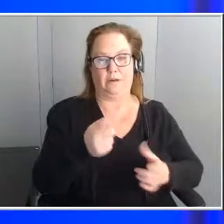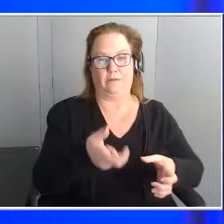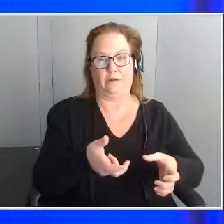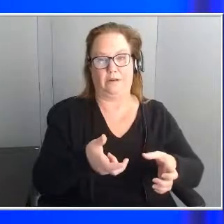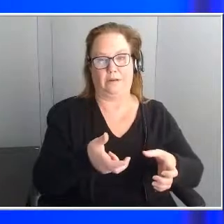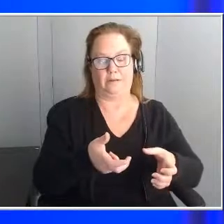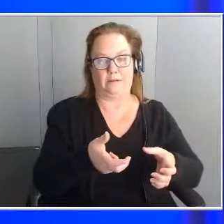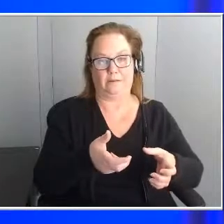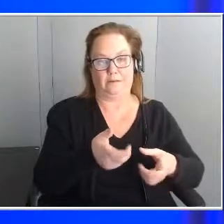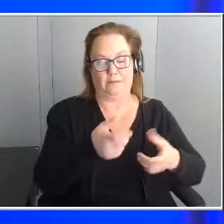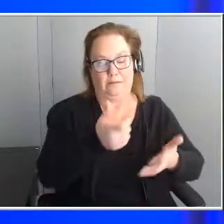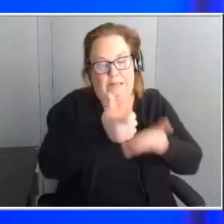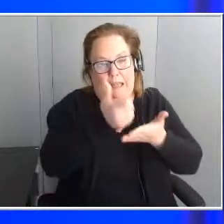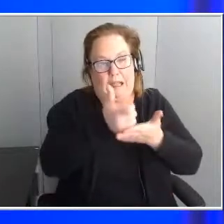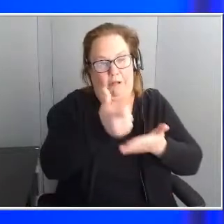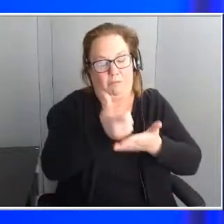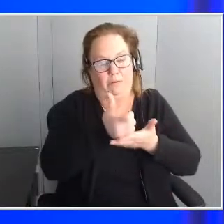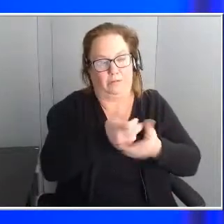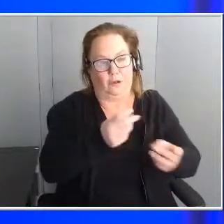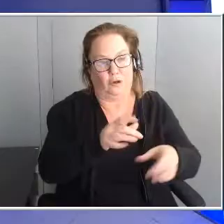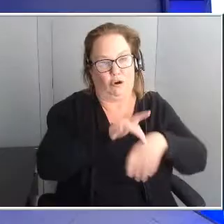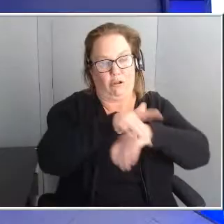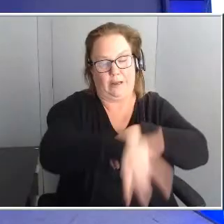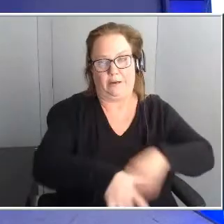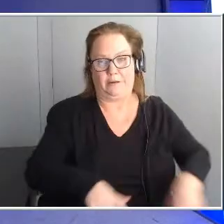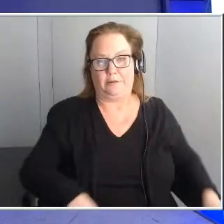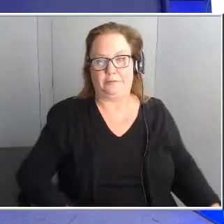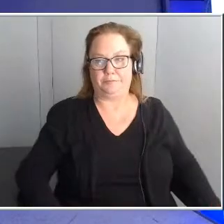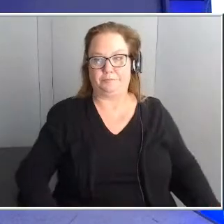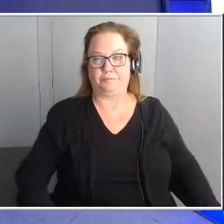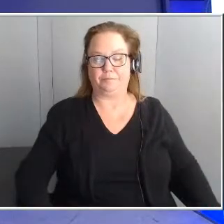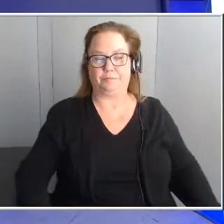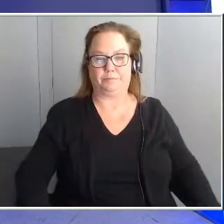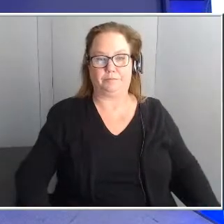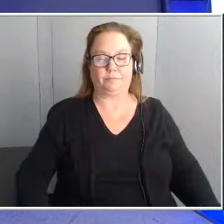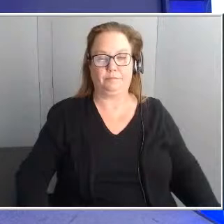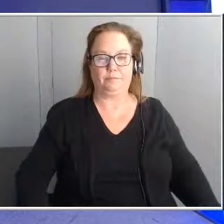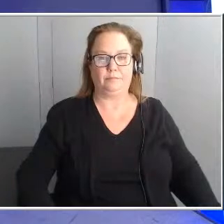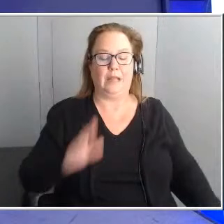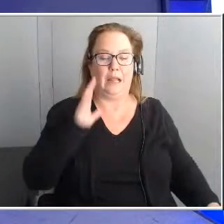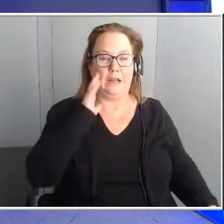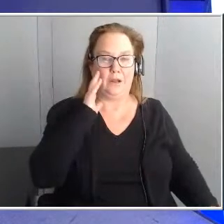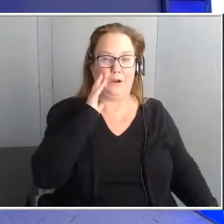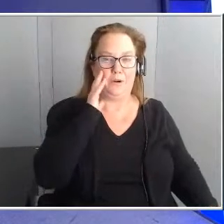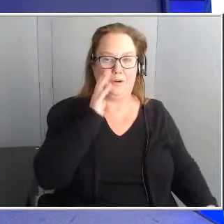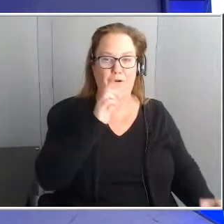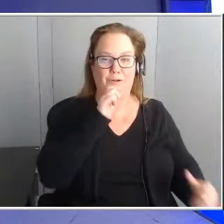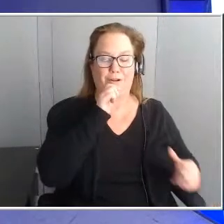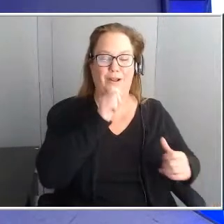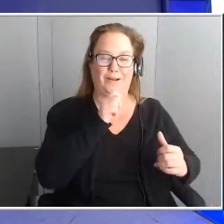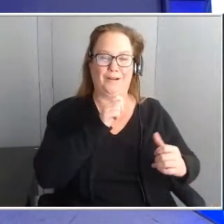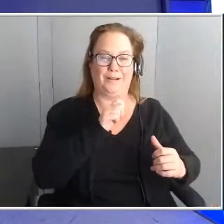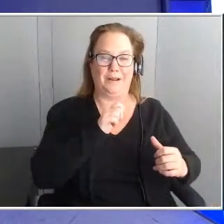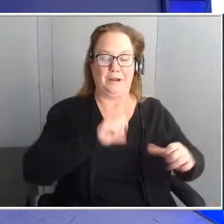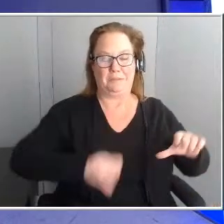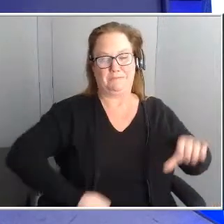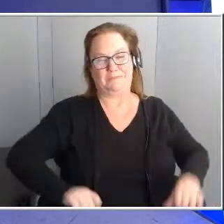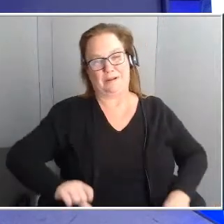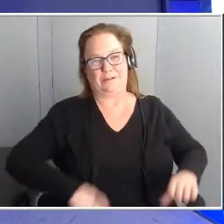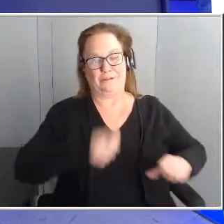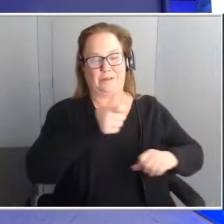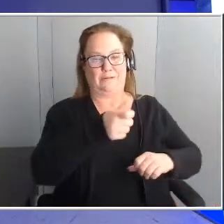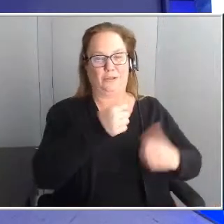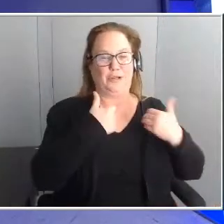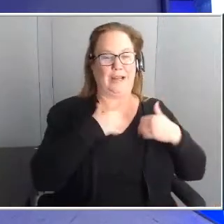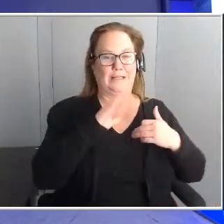order for it to have its maximal effect. Dr. Schmidtke, I know you're not going to toot your own horn, so we're going to toot it for you. She has this